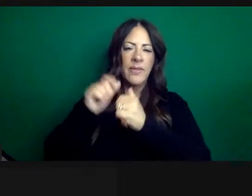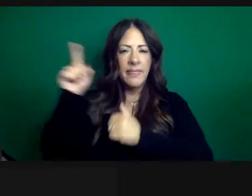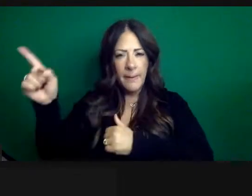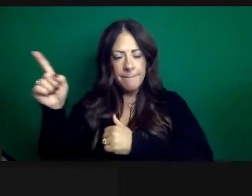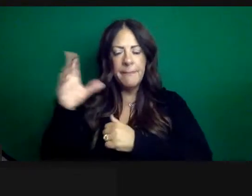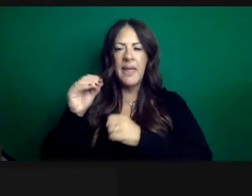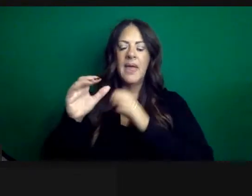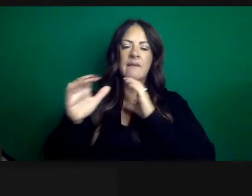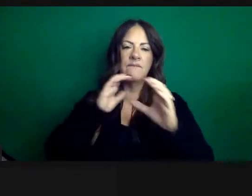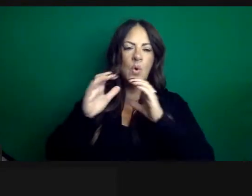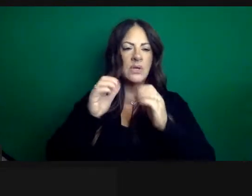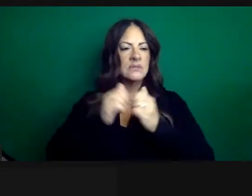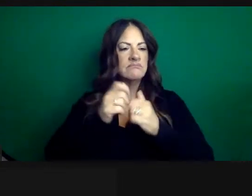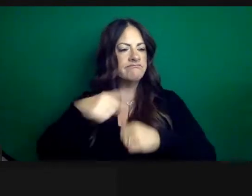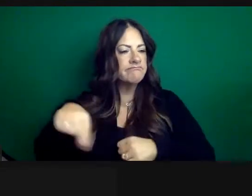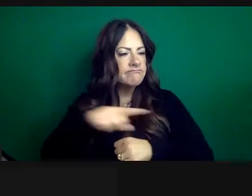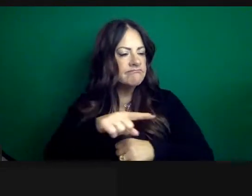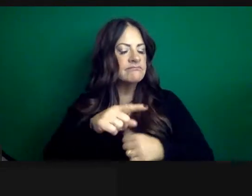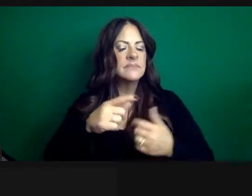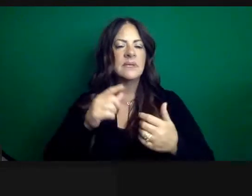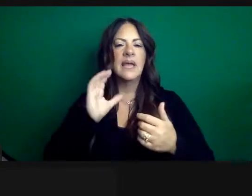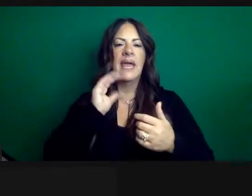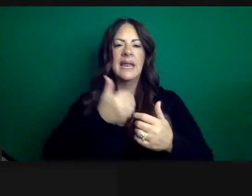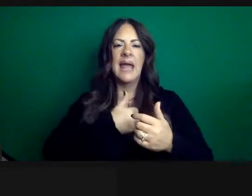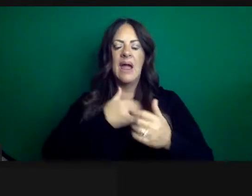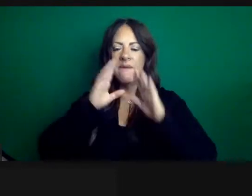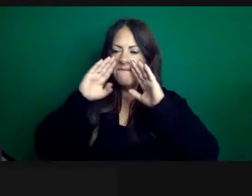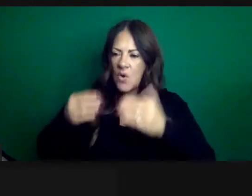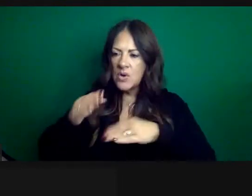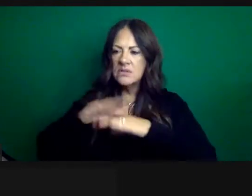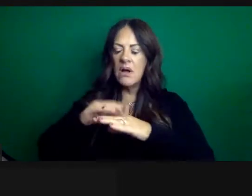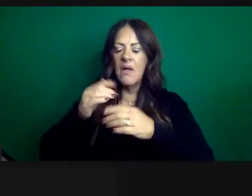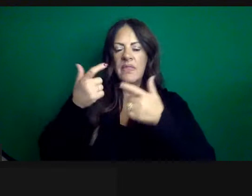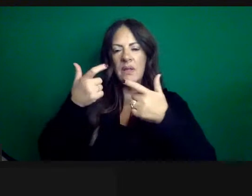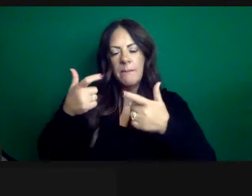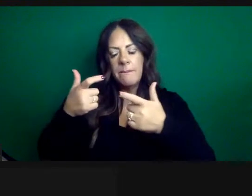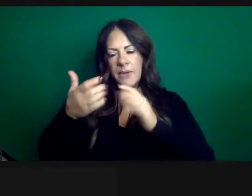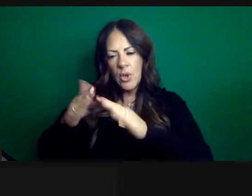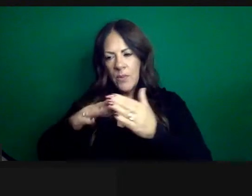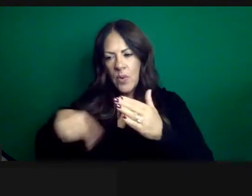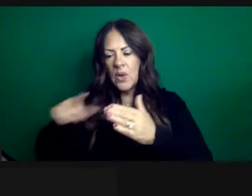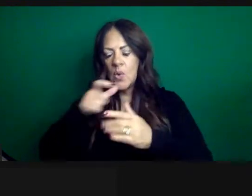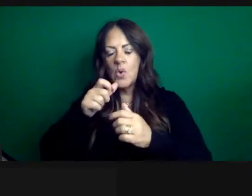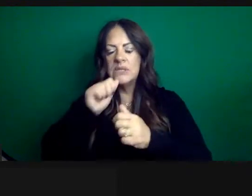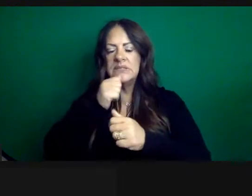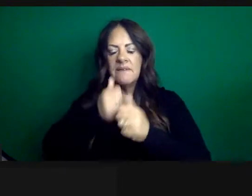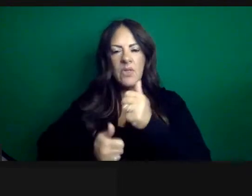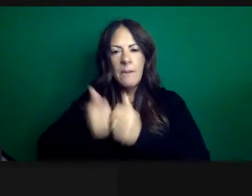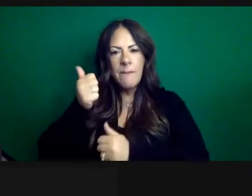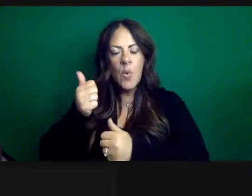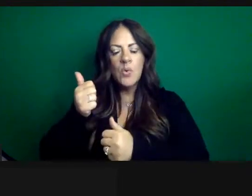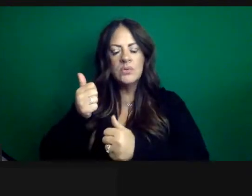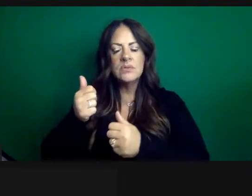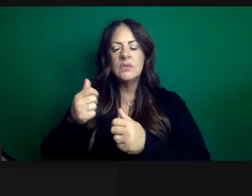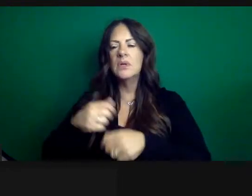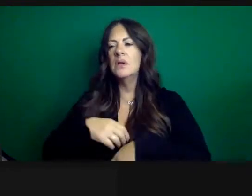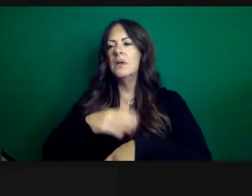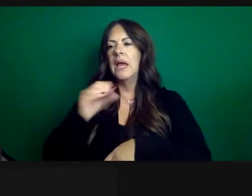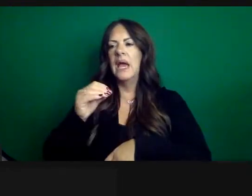on equity, our focus on the hardest hit communities, the hardest hit sectors, those most vulnerable